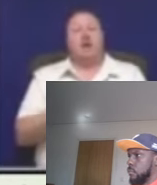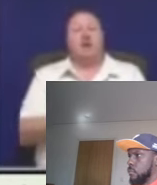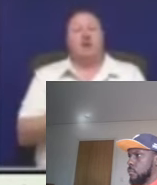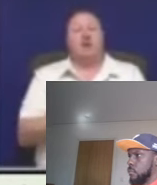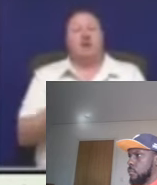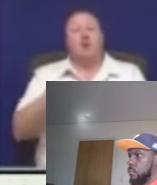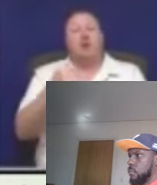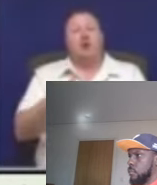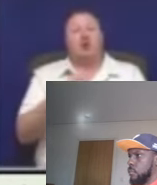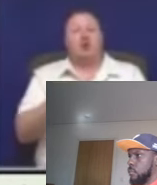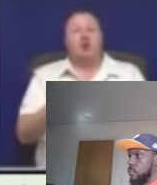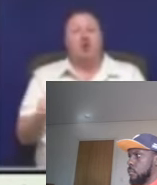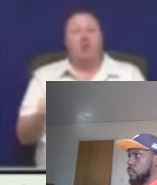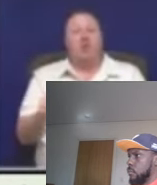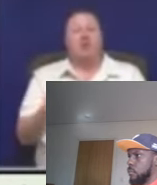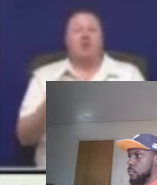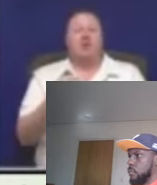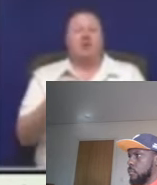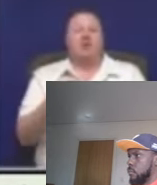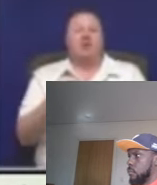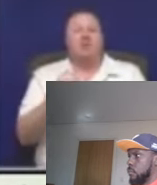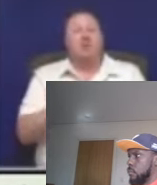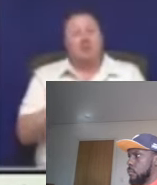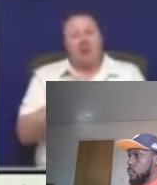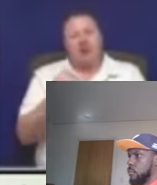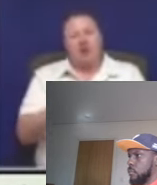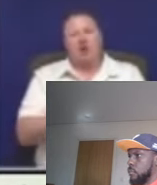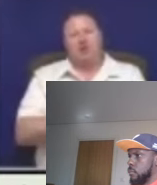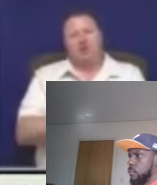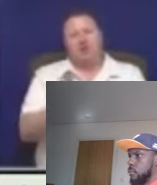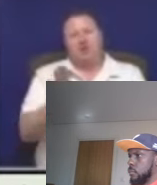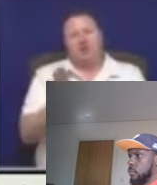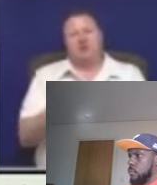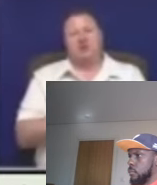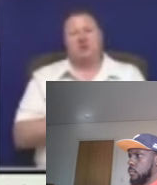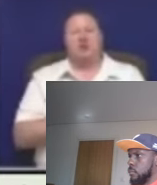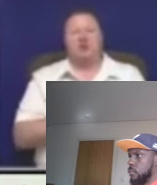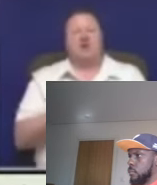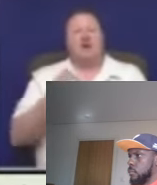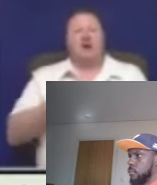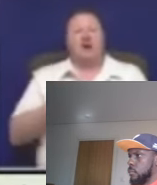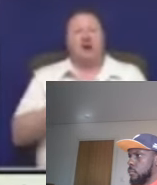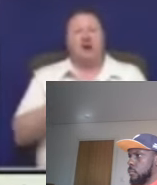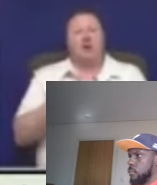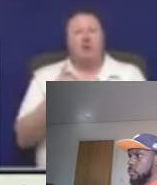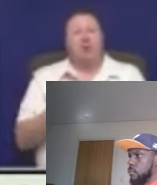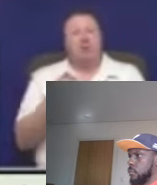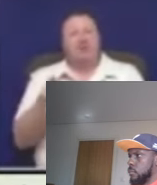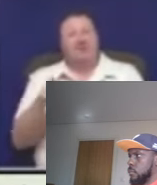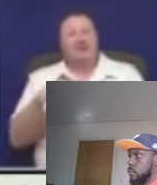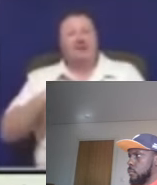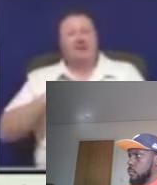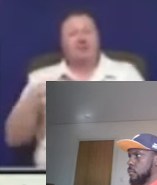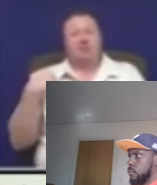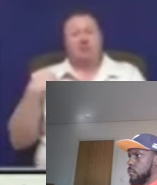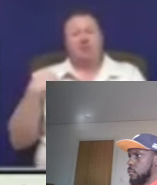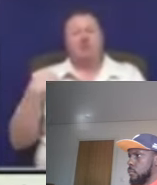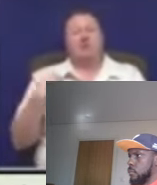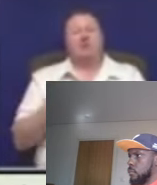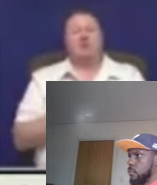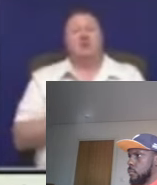project stoppages and ultimately increased costs. By holding client departments accountable, we're addressing a key